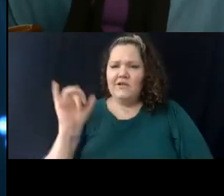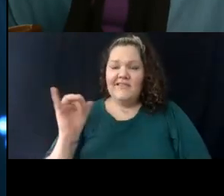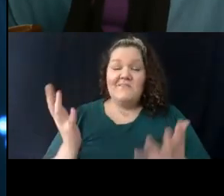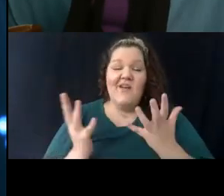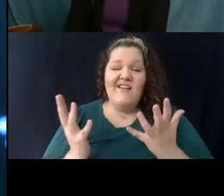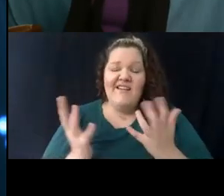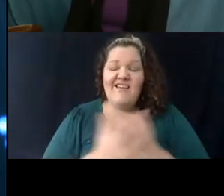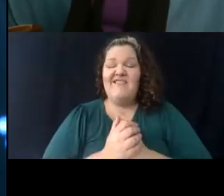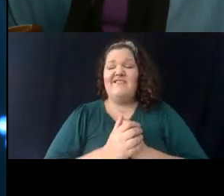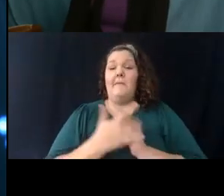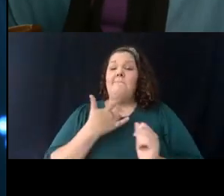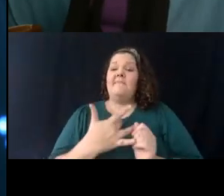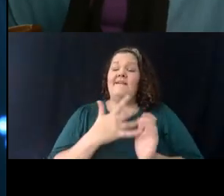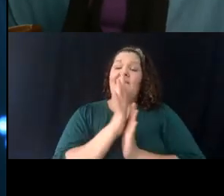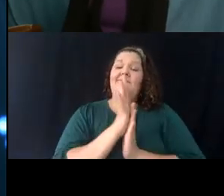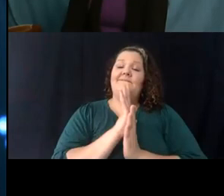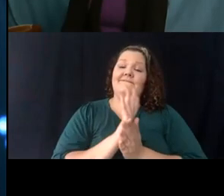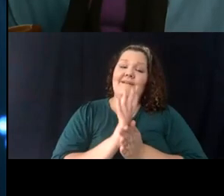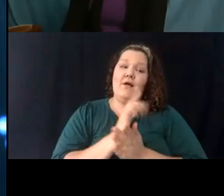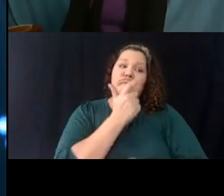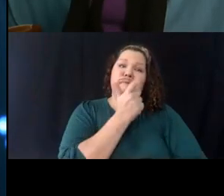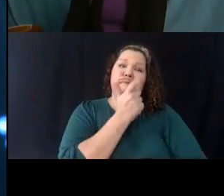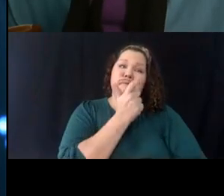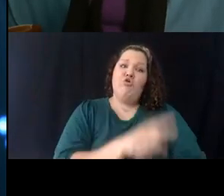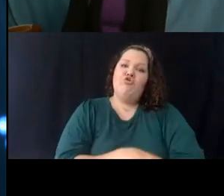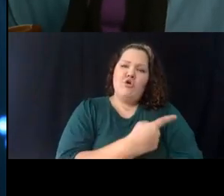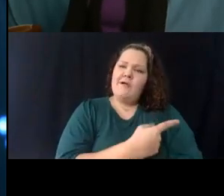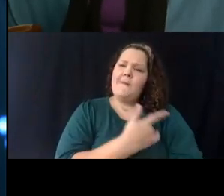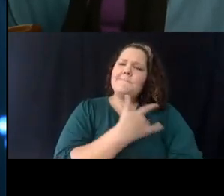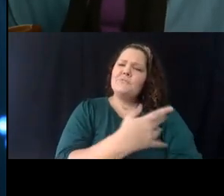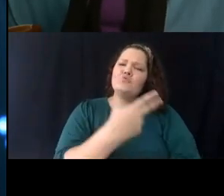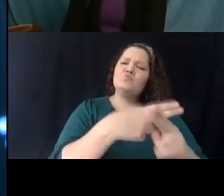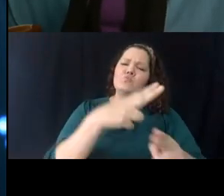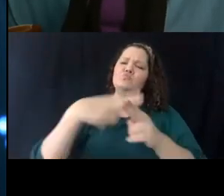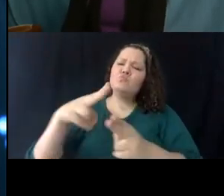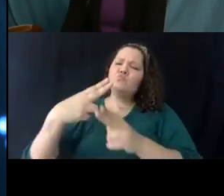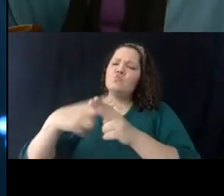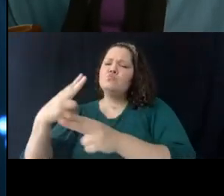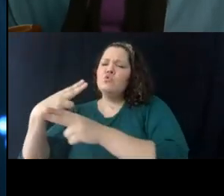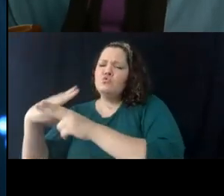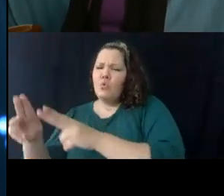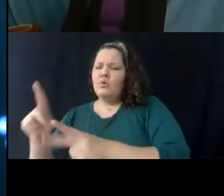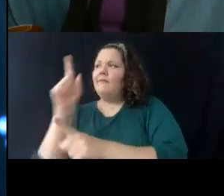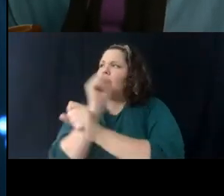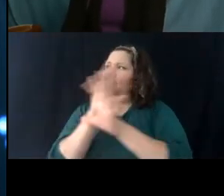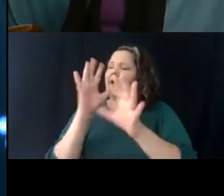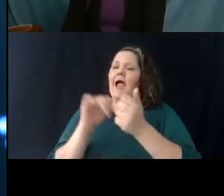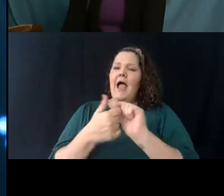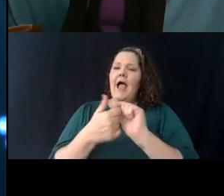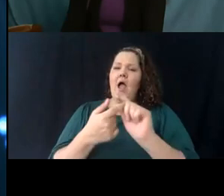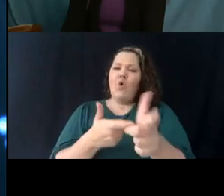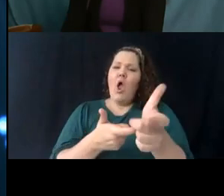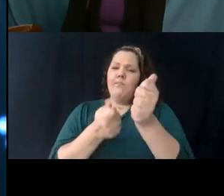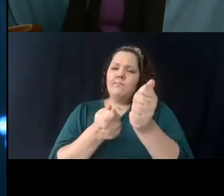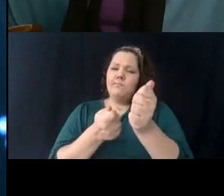And I mean, at this point too, when we talk about our world at large, attention span is changing. And people don't have the same attention span they